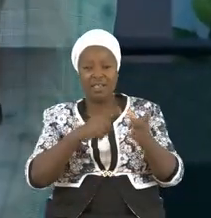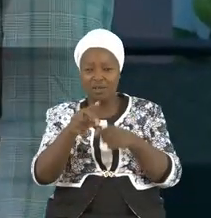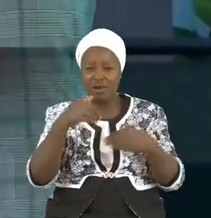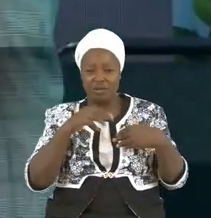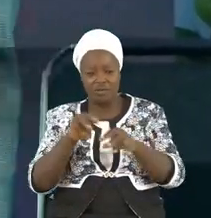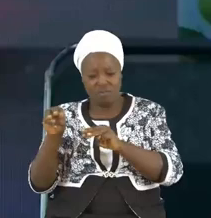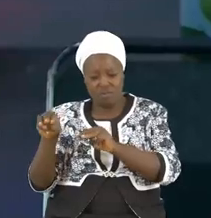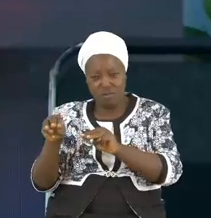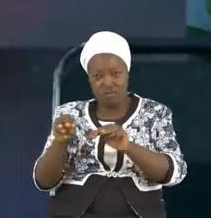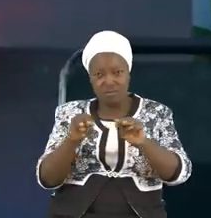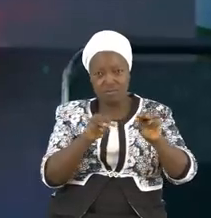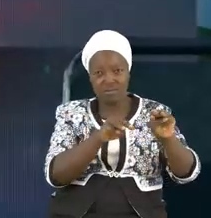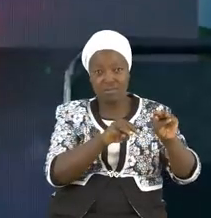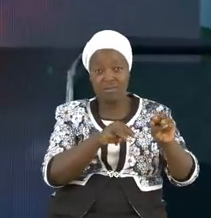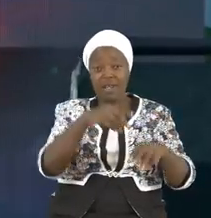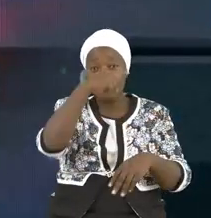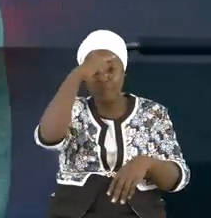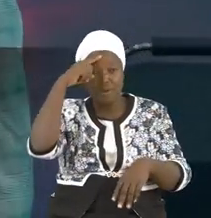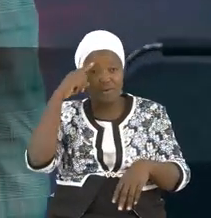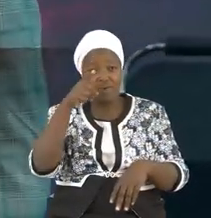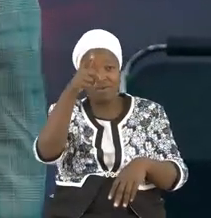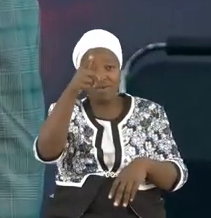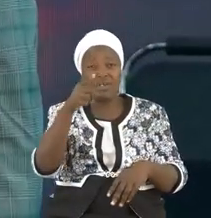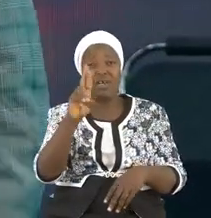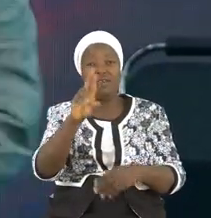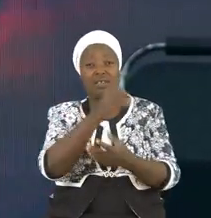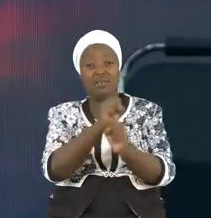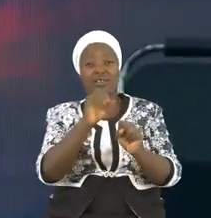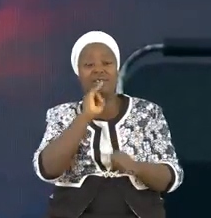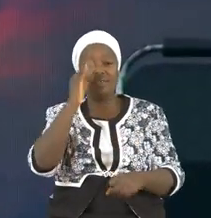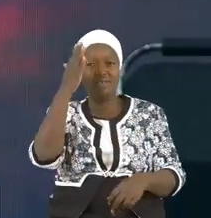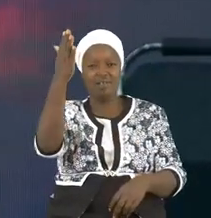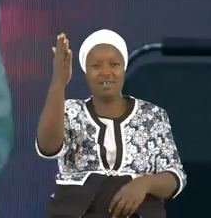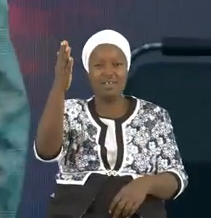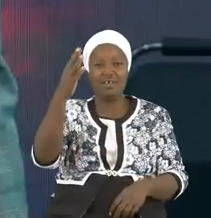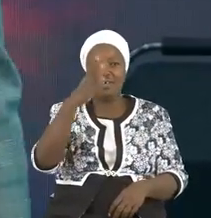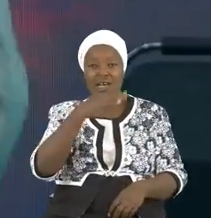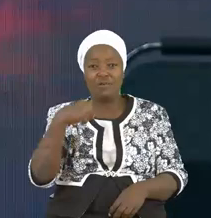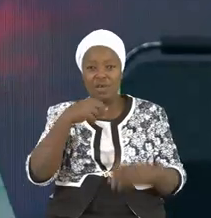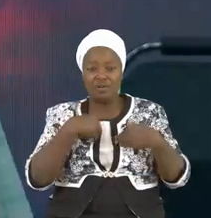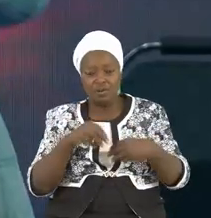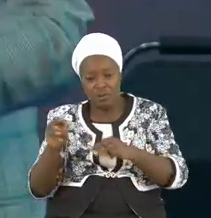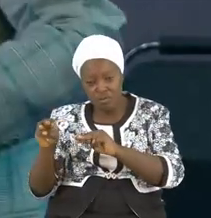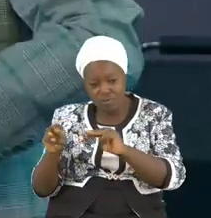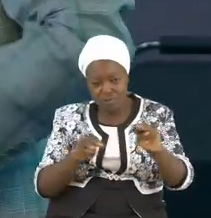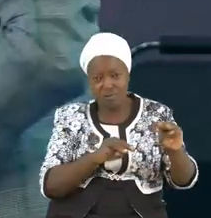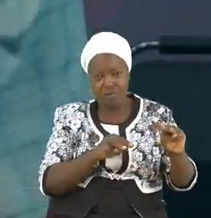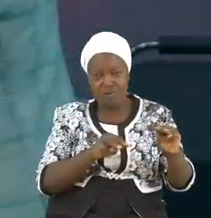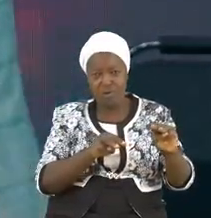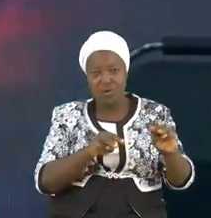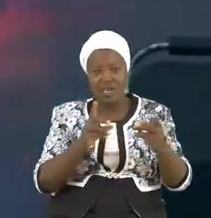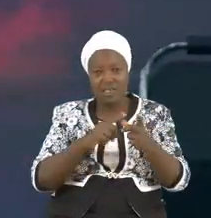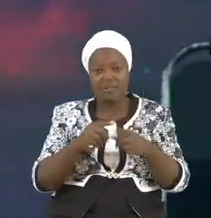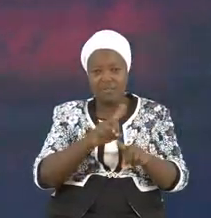because redemption is there. I will not move for you, but you